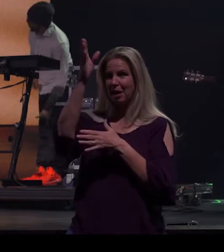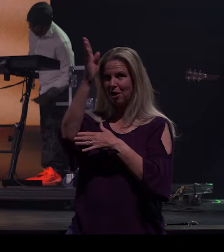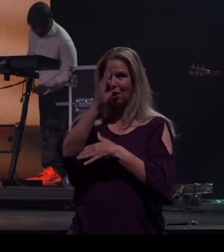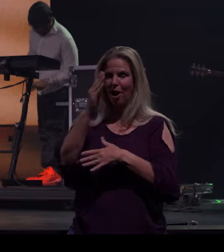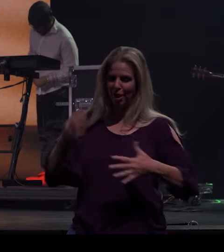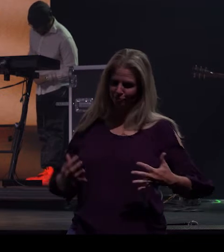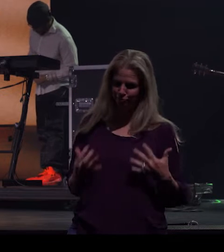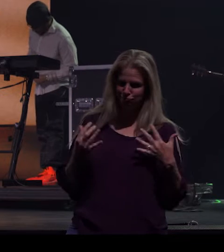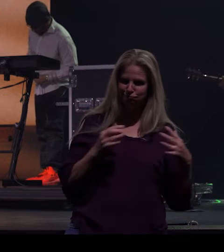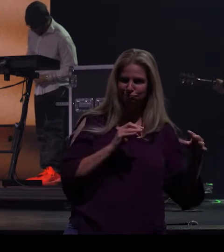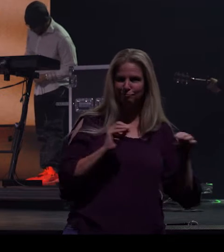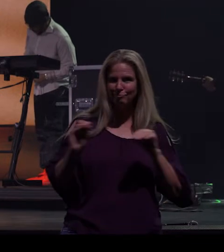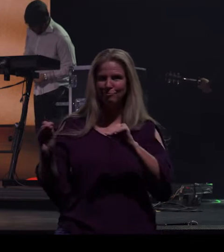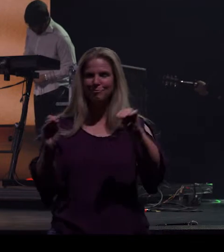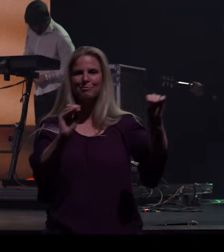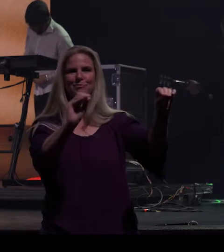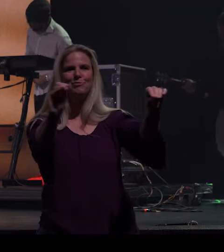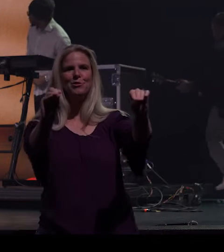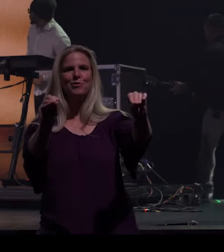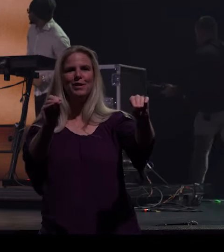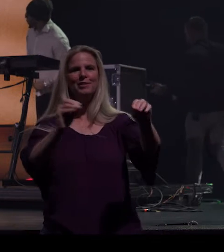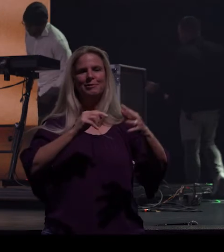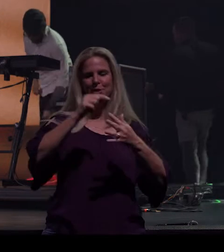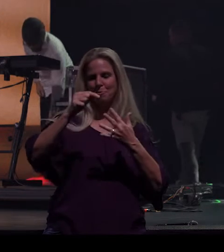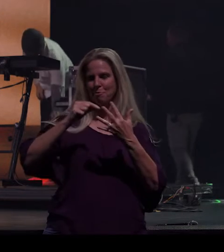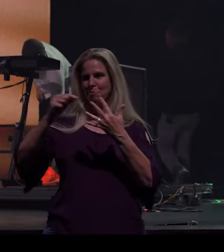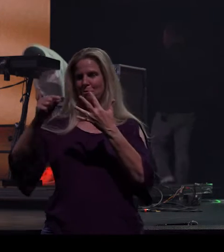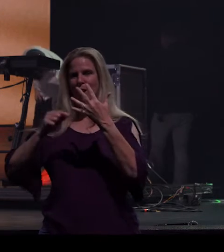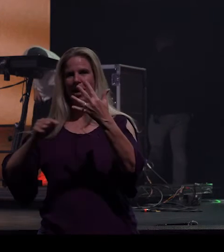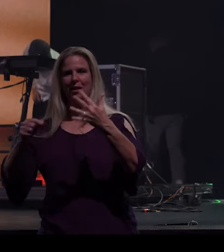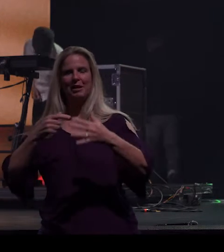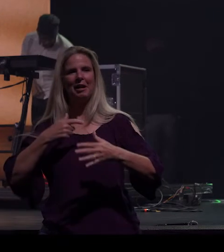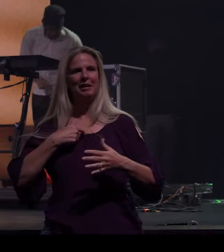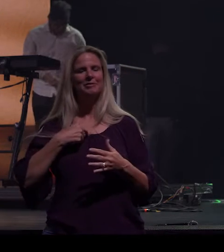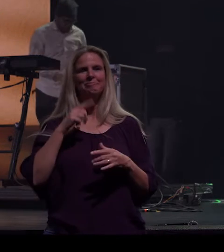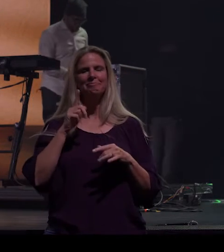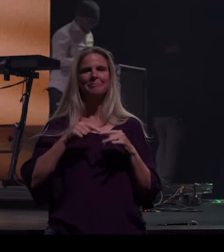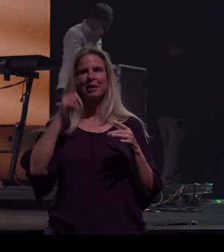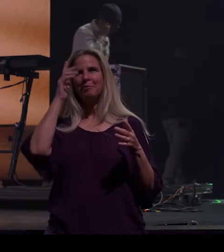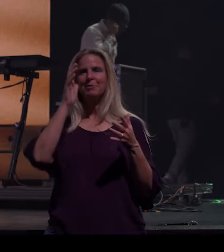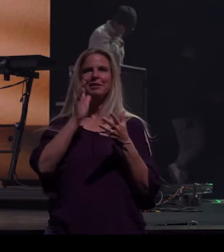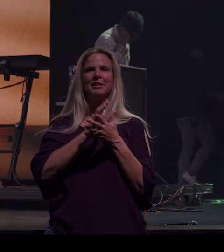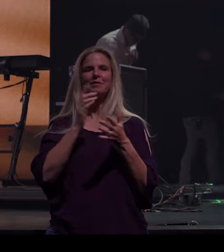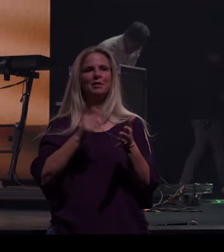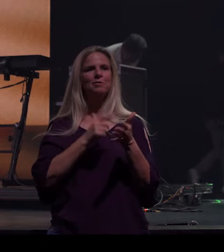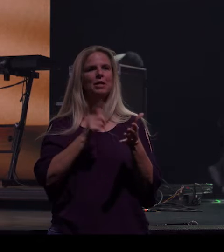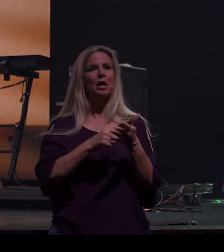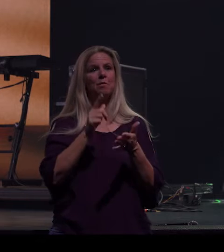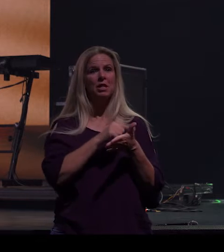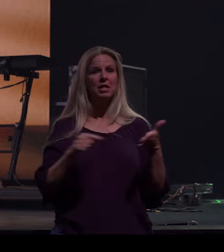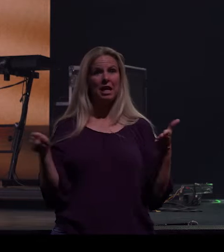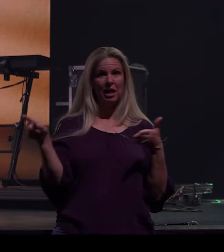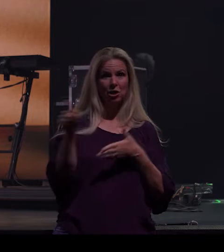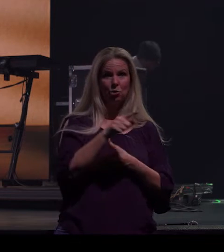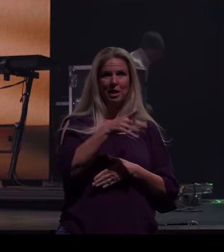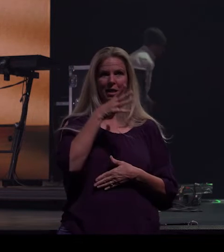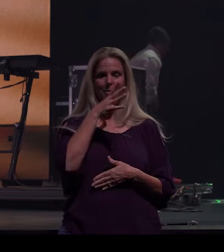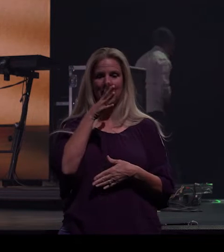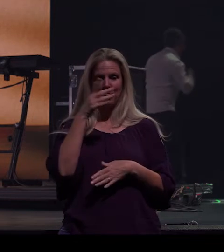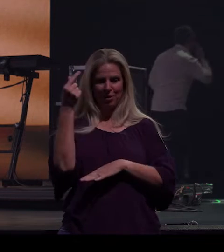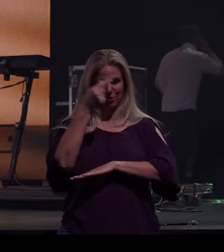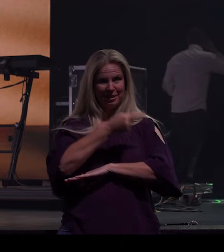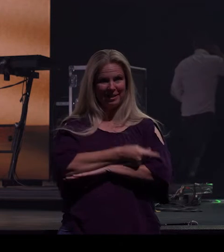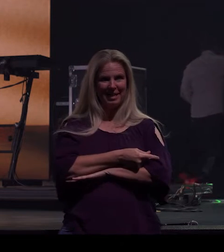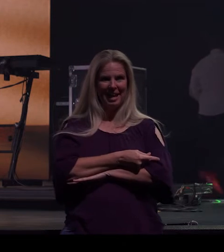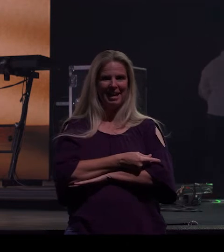and I just pinch myself at what we're seeing sometimes. Next weekend, I want to let you know, is Mother's Day. We